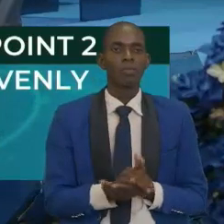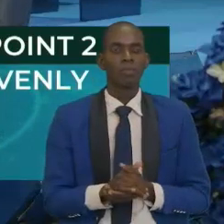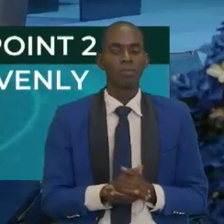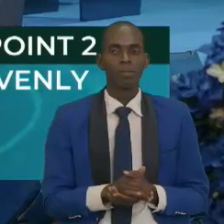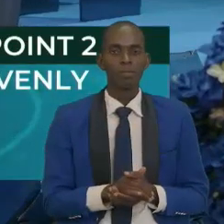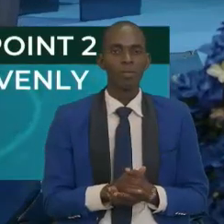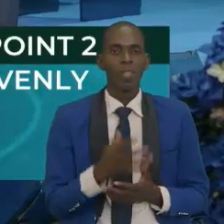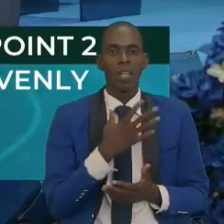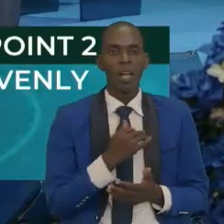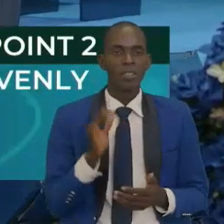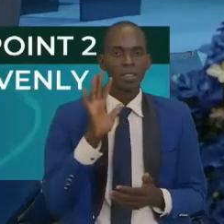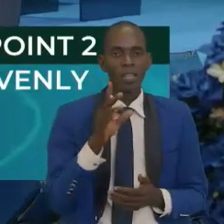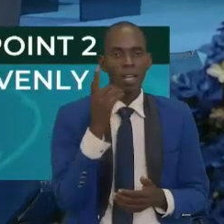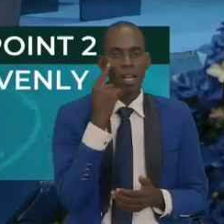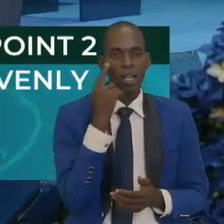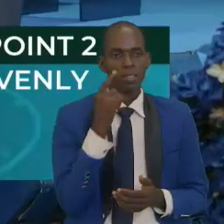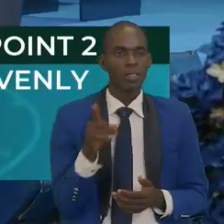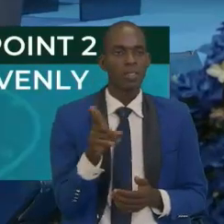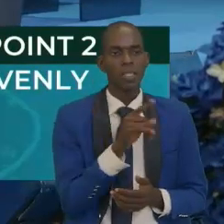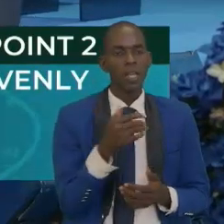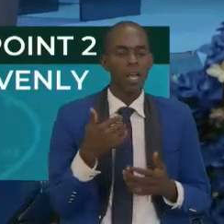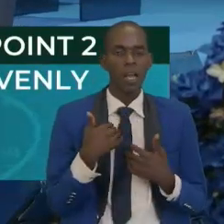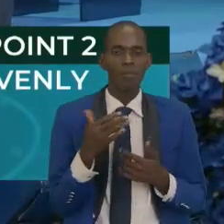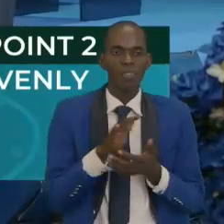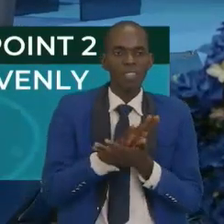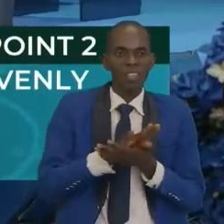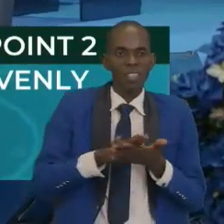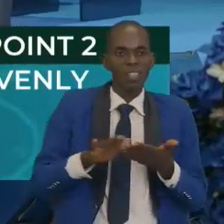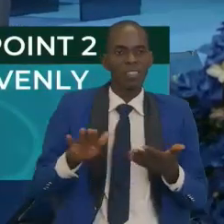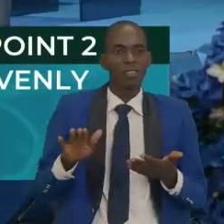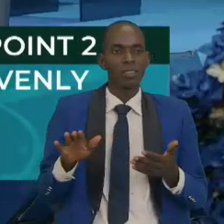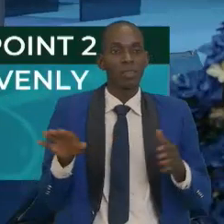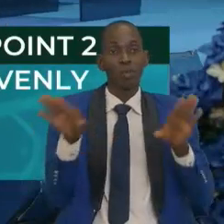and their eyes they have closed.